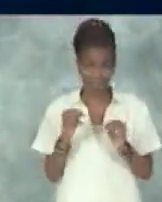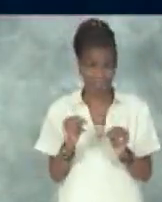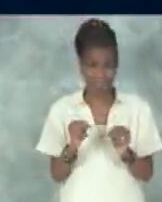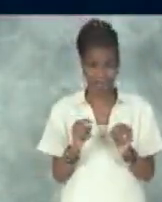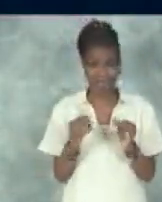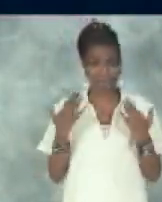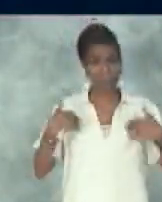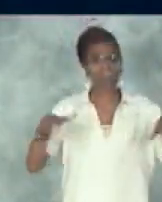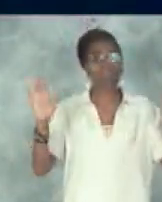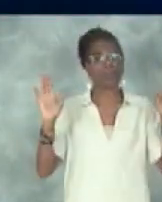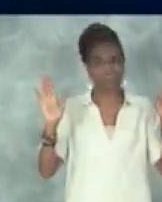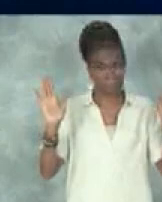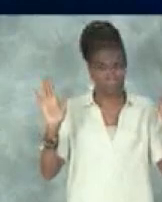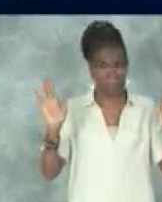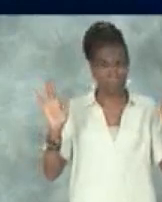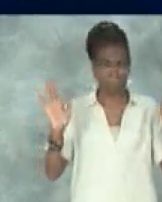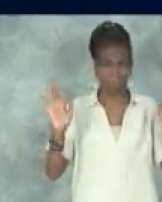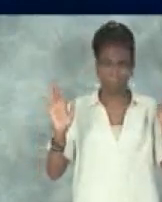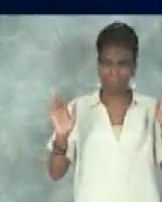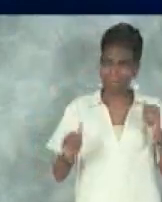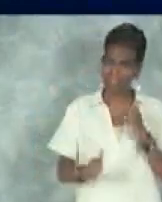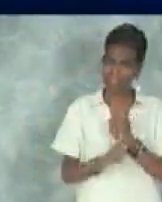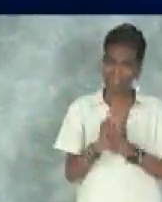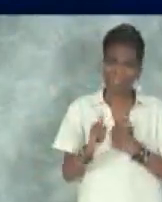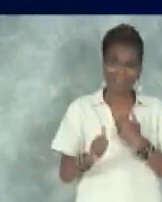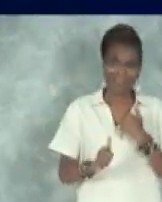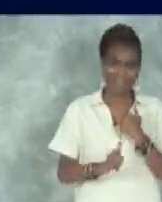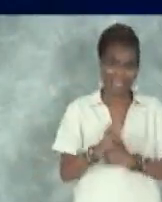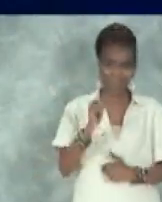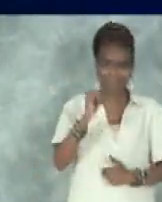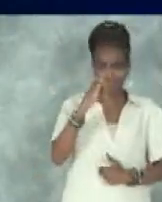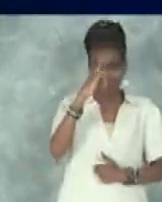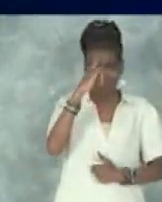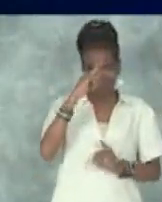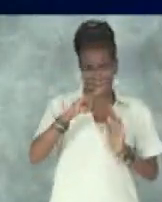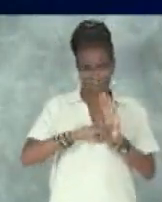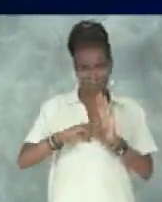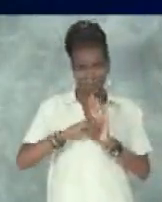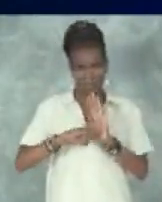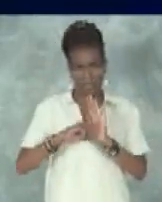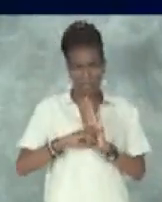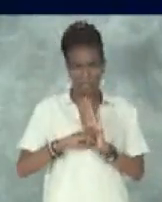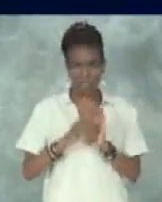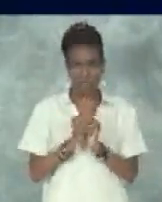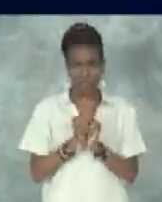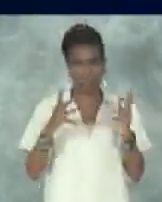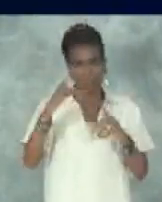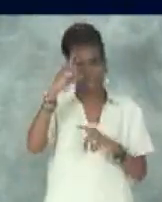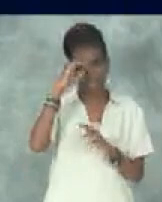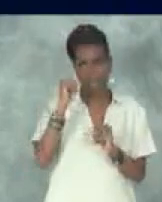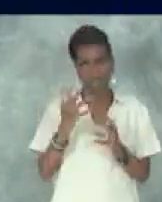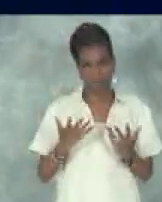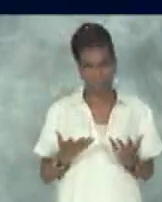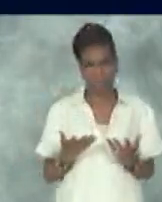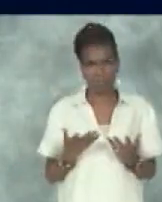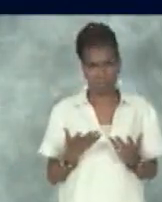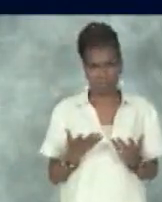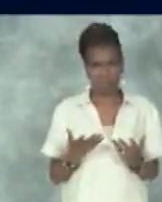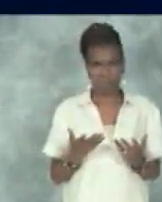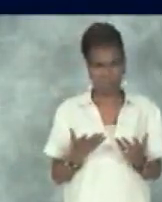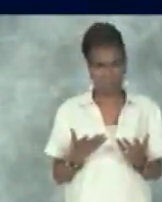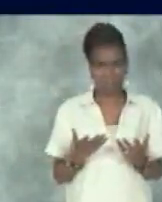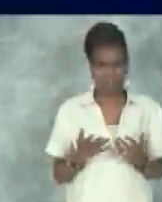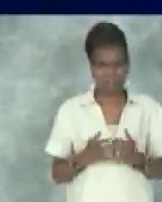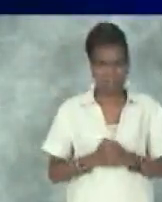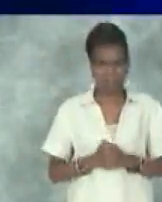outcomes. It's a dangerous place to live when you're hopeless. It's a dangerous thing to be,